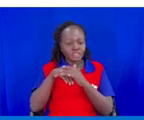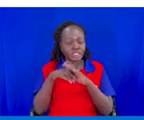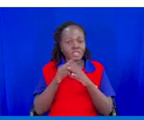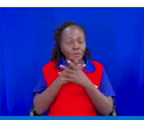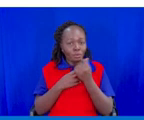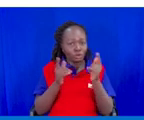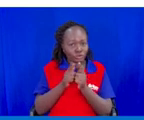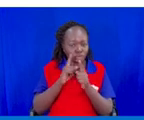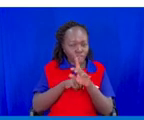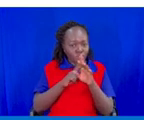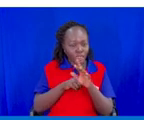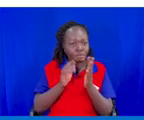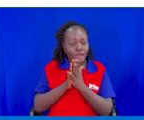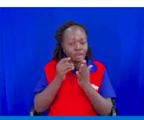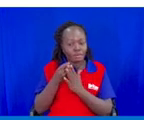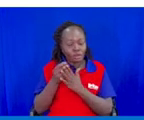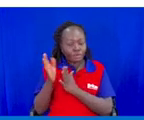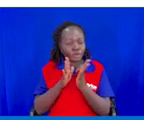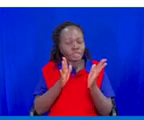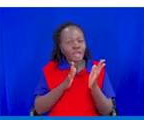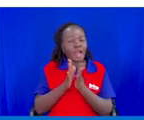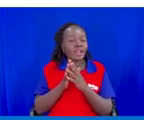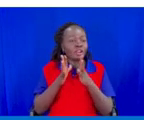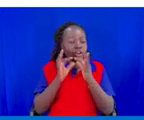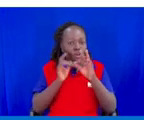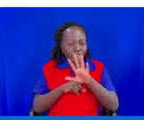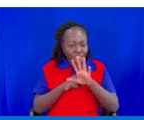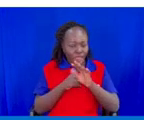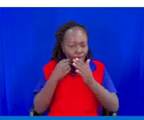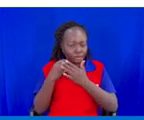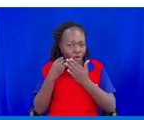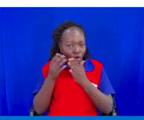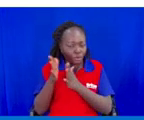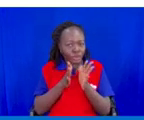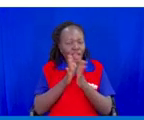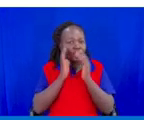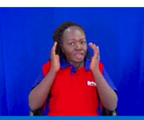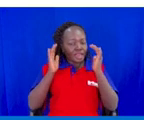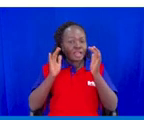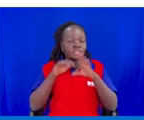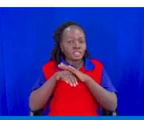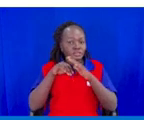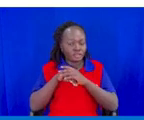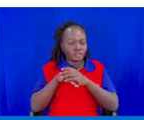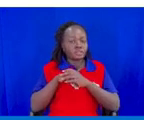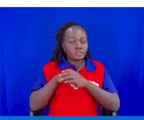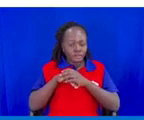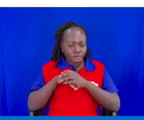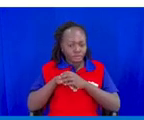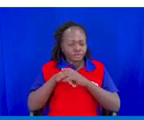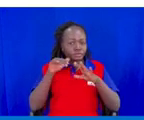short-term fixed income opportunities and long-term fixed income opportunities, largely investing